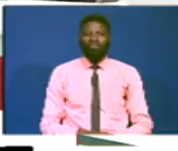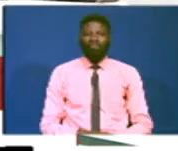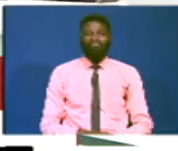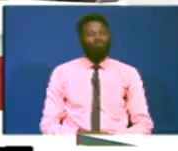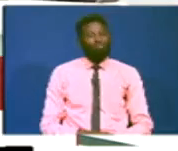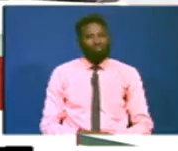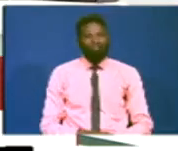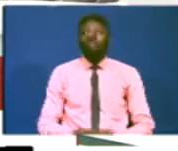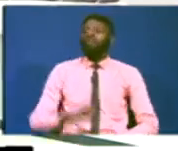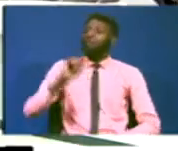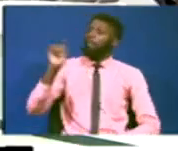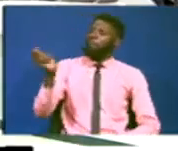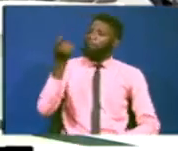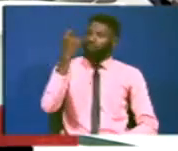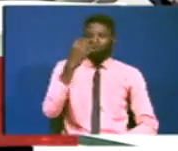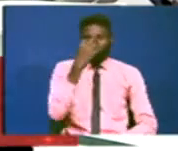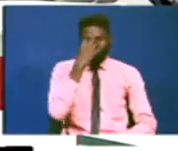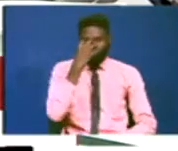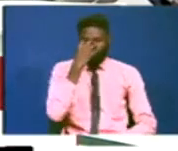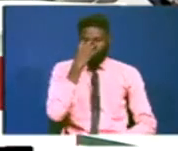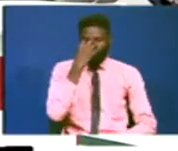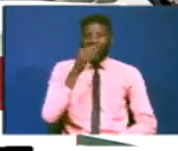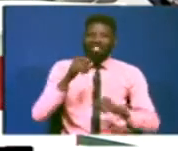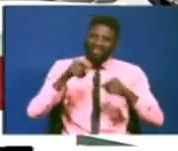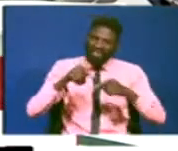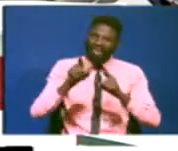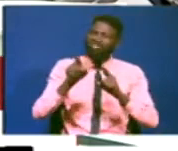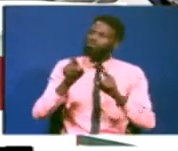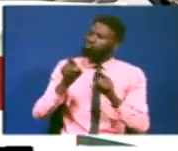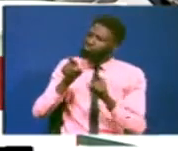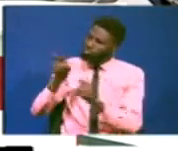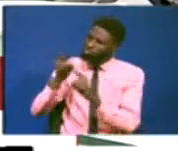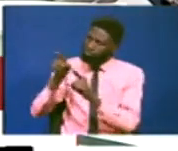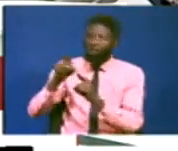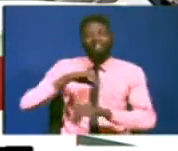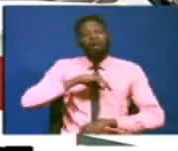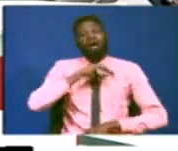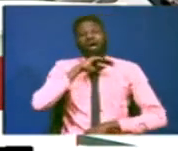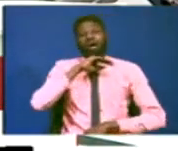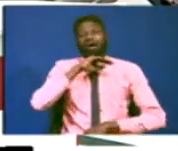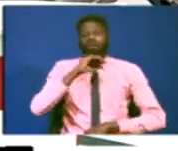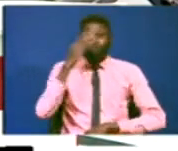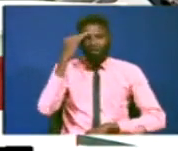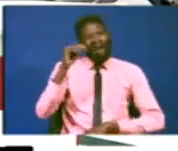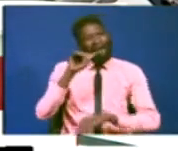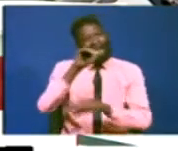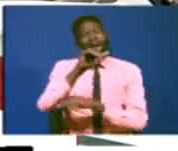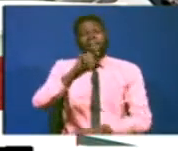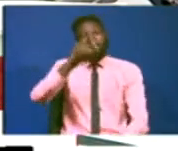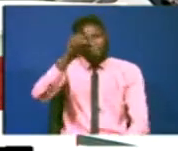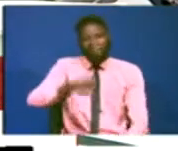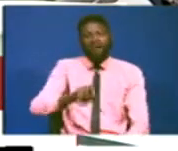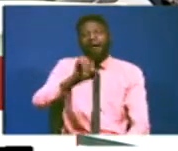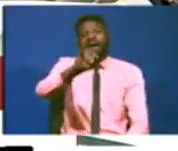Now, President William Ruto has faulted the Azimio la Umoja leader Raila Odinga following his calls for the electoral body to be devolved to